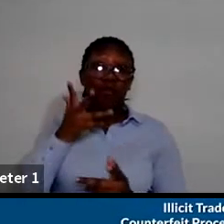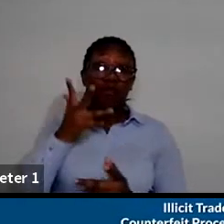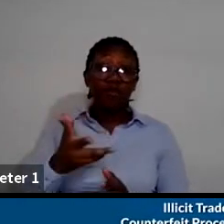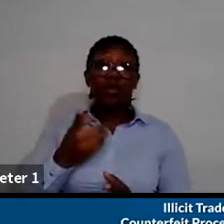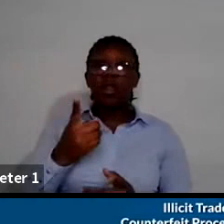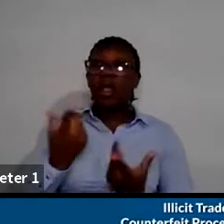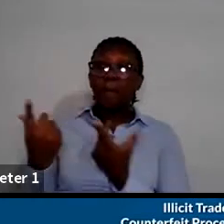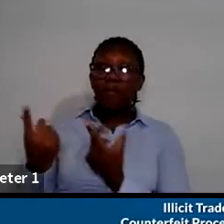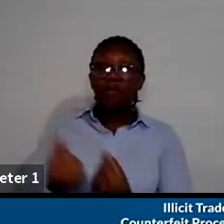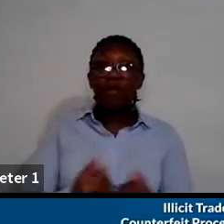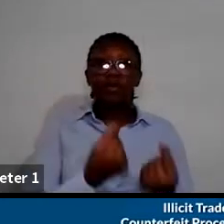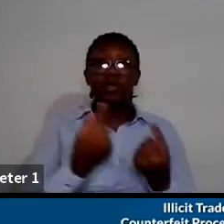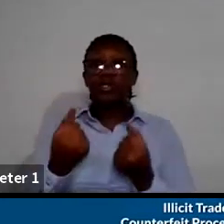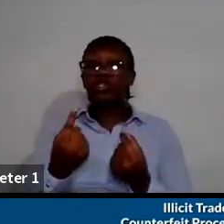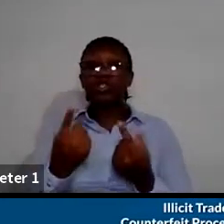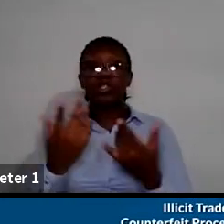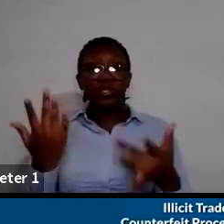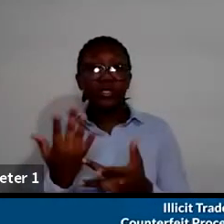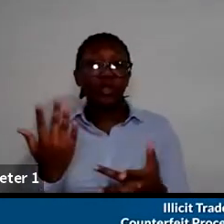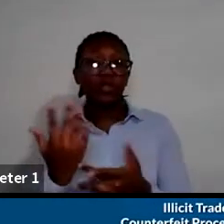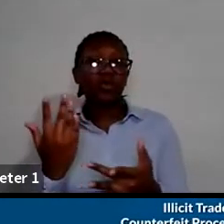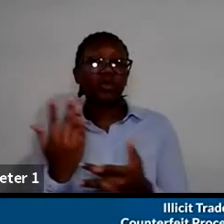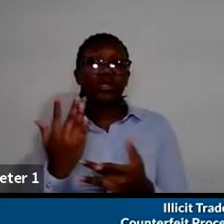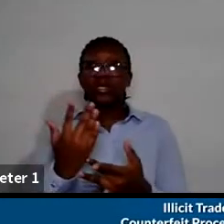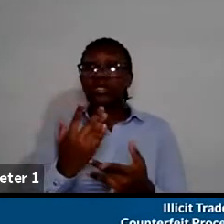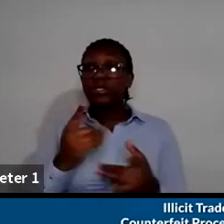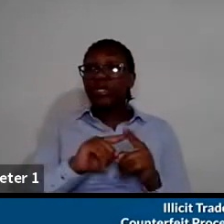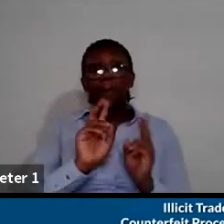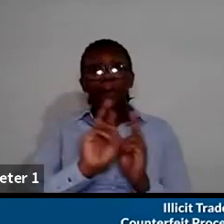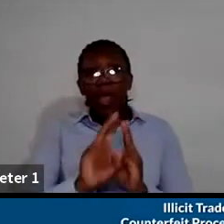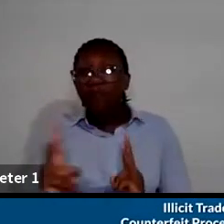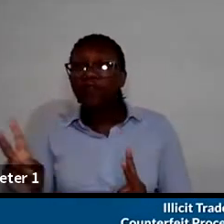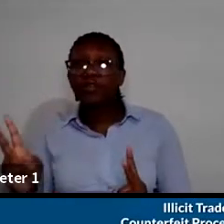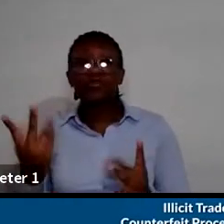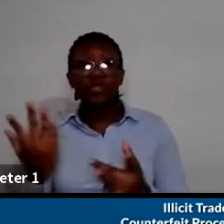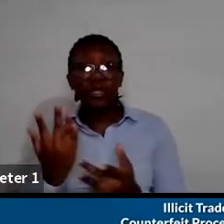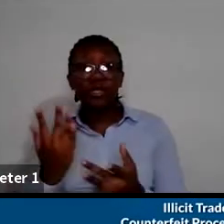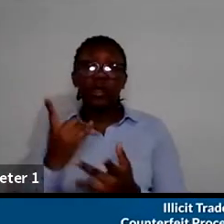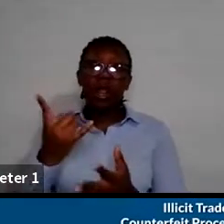blockchain technology and other artificial intelligence initiatives in